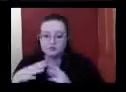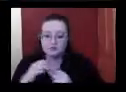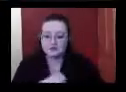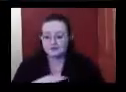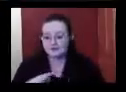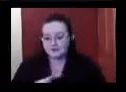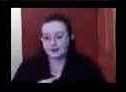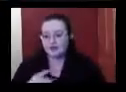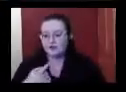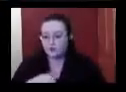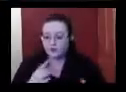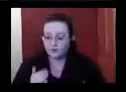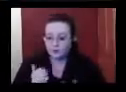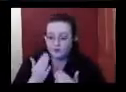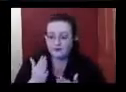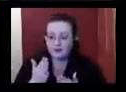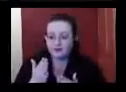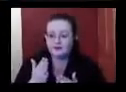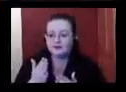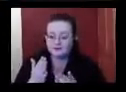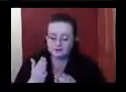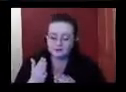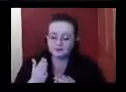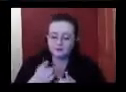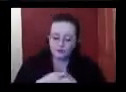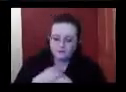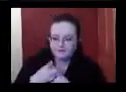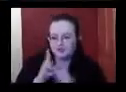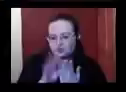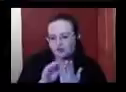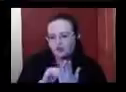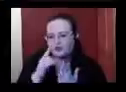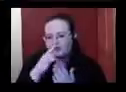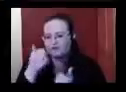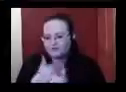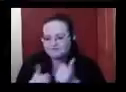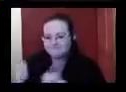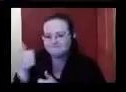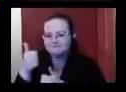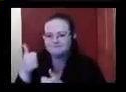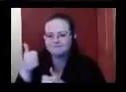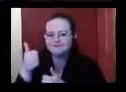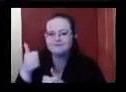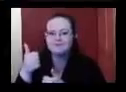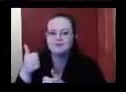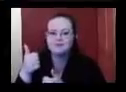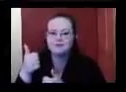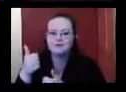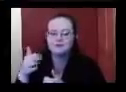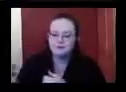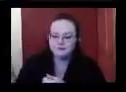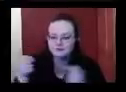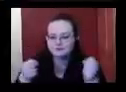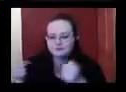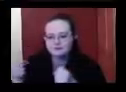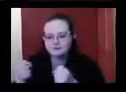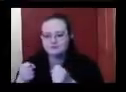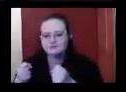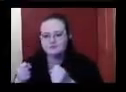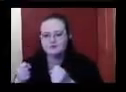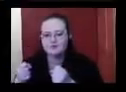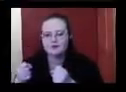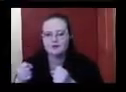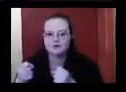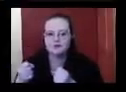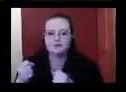So we have been providing professional learning for our system leaders, for our mental health professionals that we employ here. We'll continue